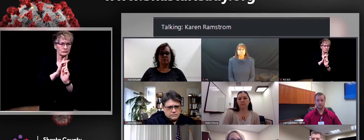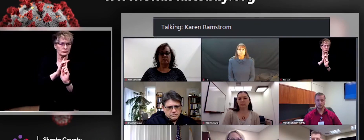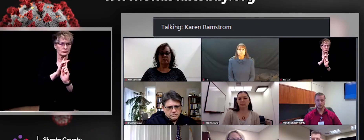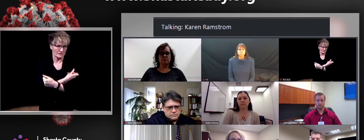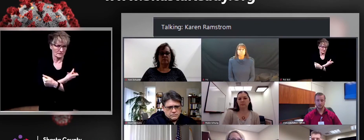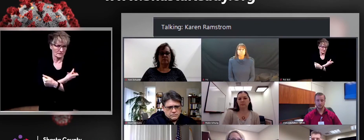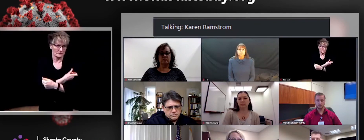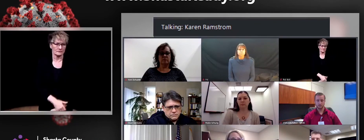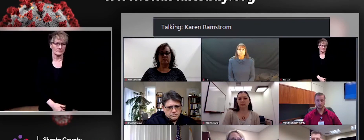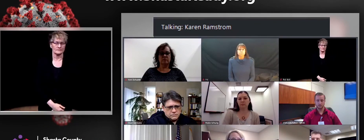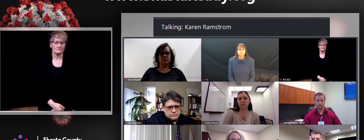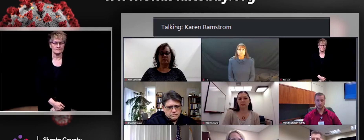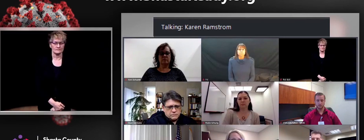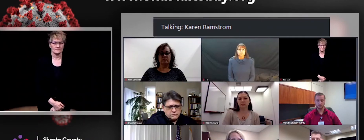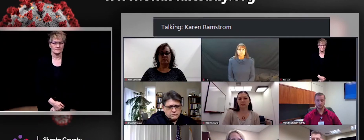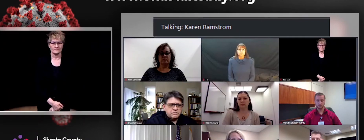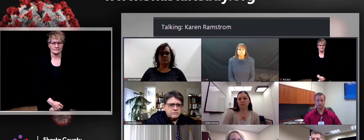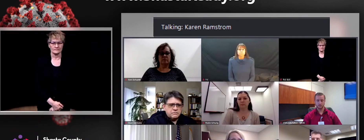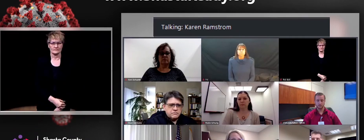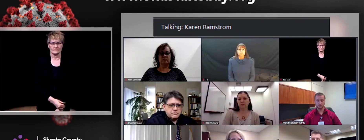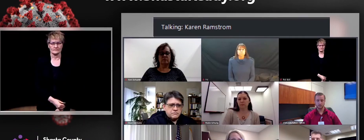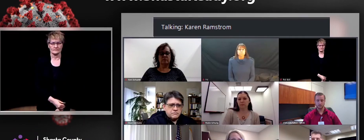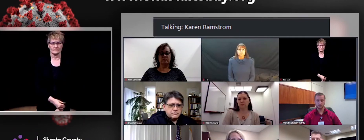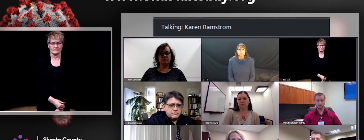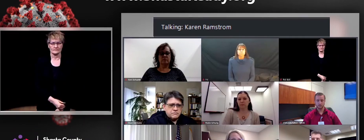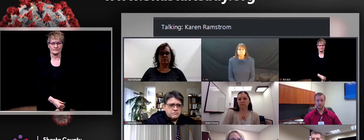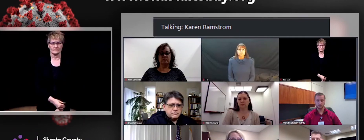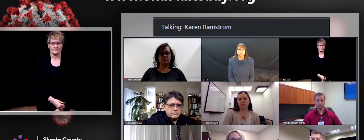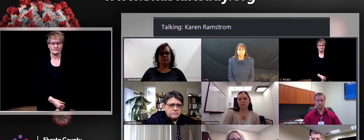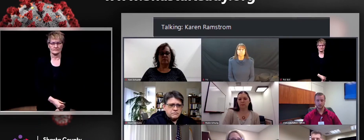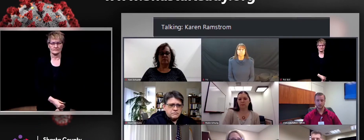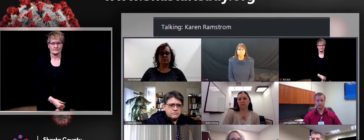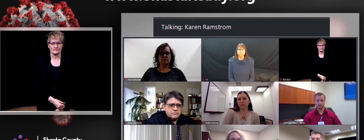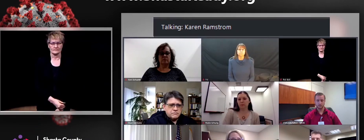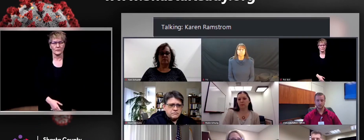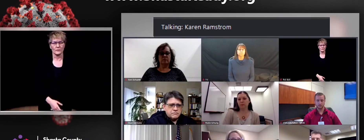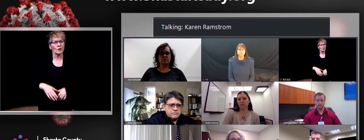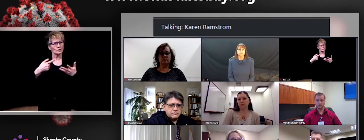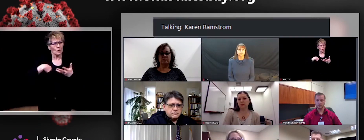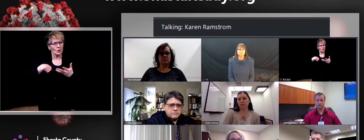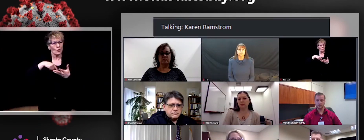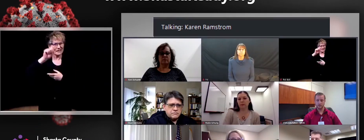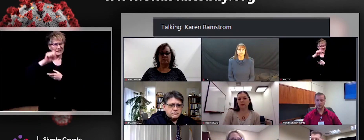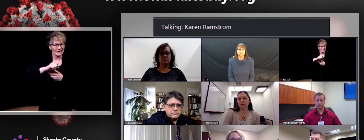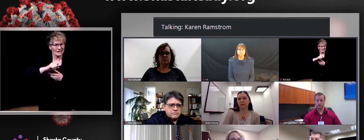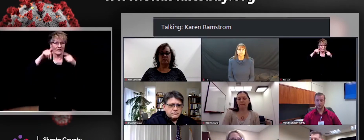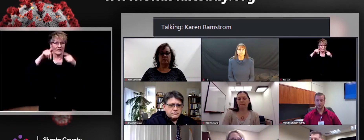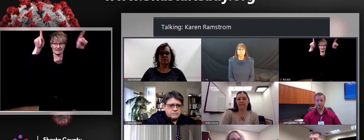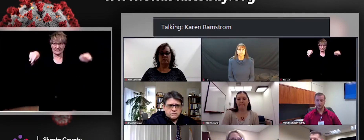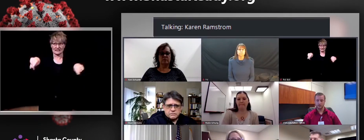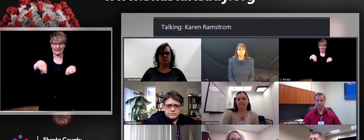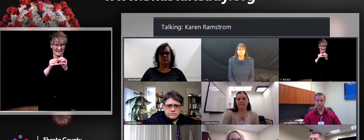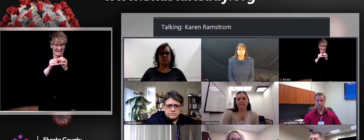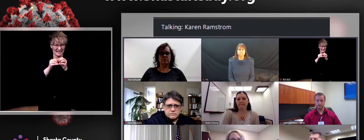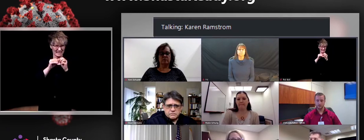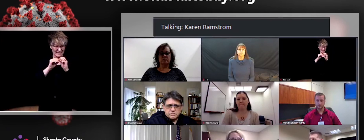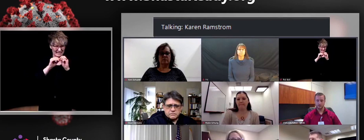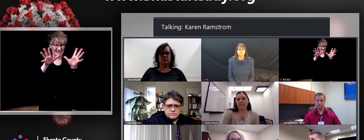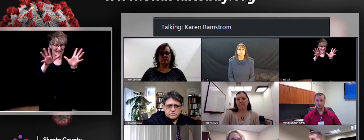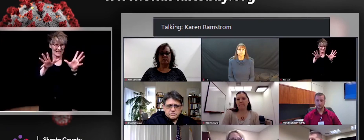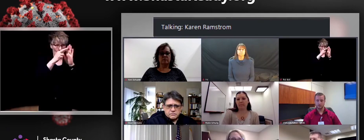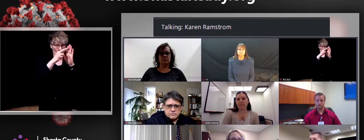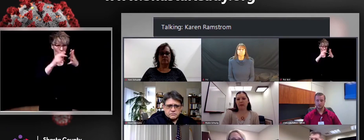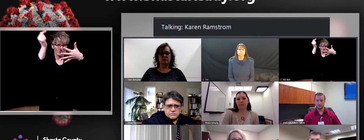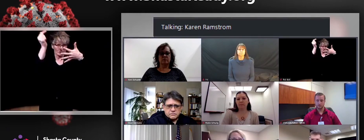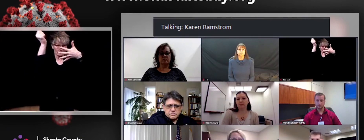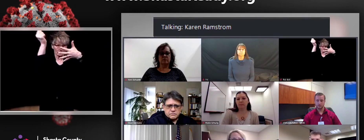then, just being clear on what the parameters are so we can communicate that to people who might be there trying to express their